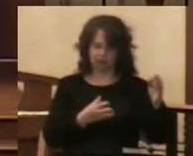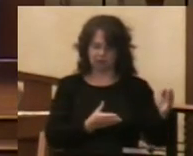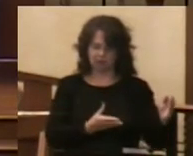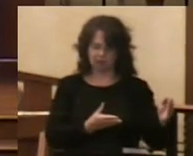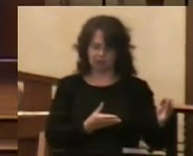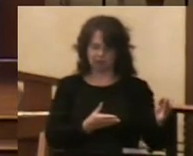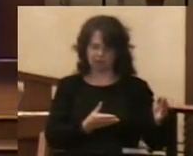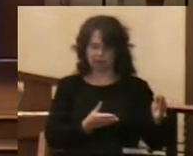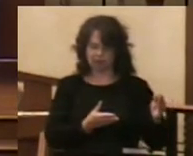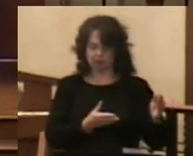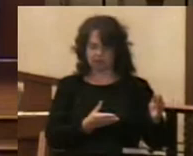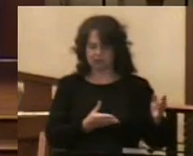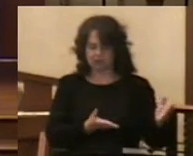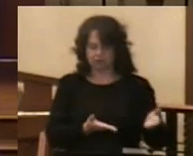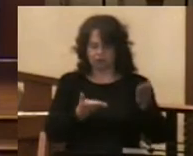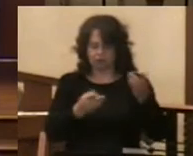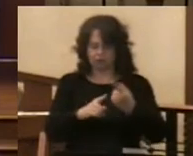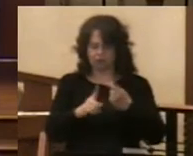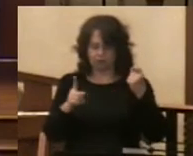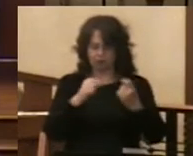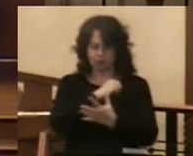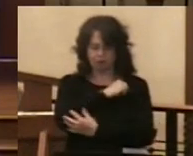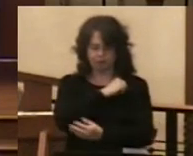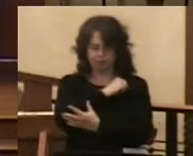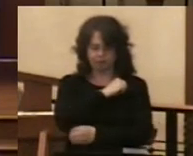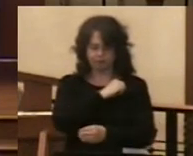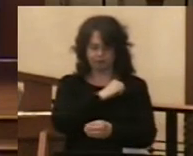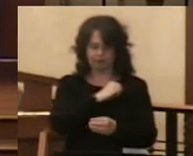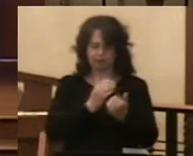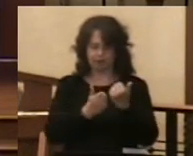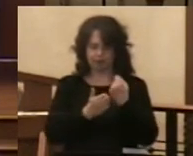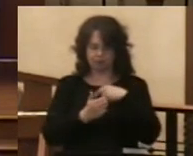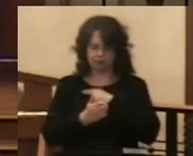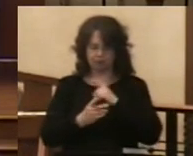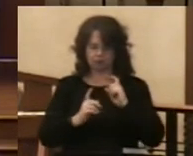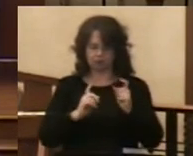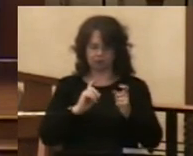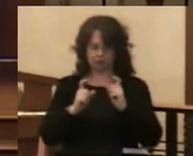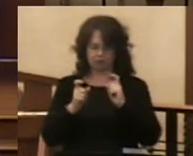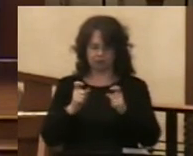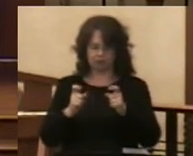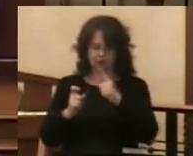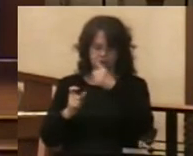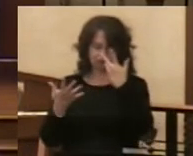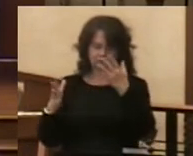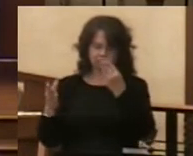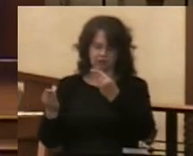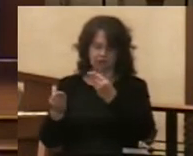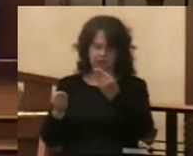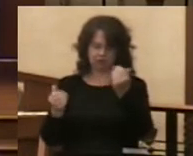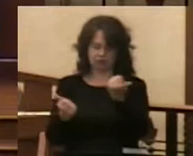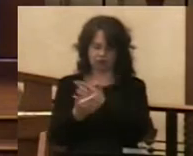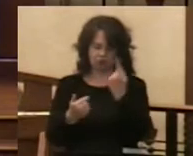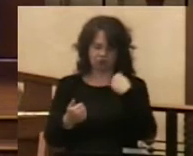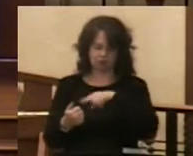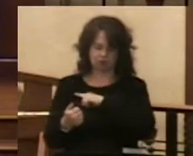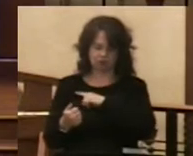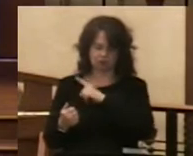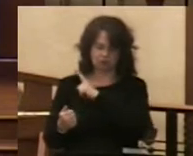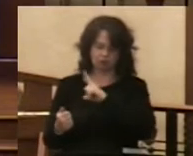hunger. Make us generous in giving, even as you gave everything for us. Lord, in your